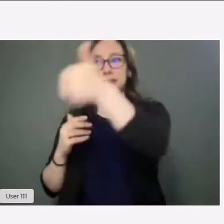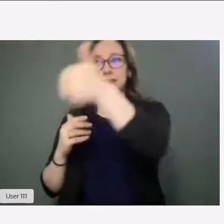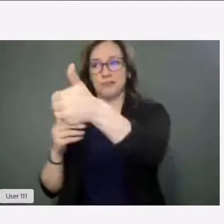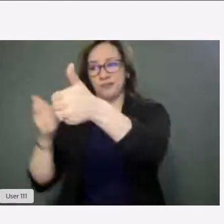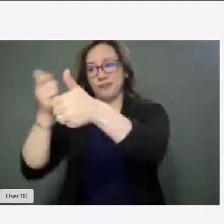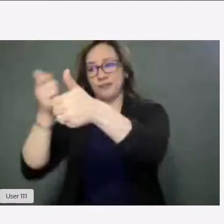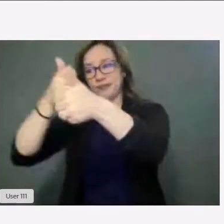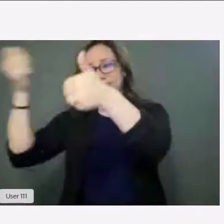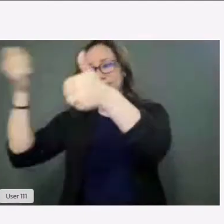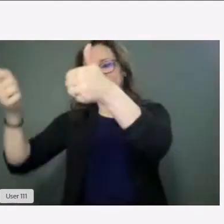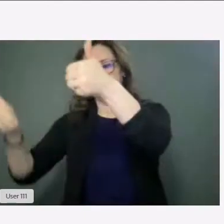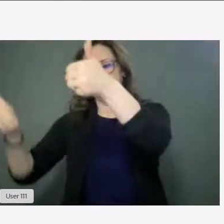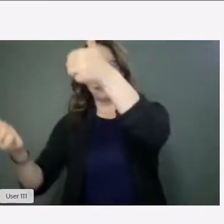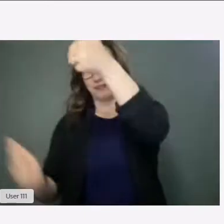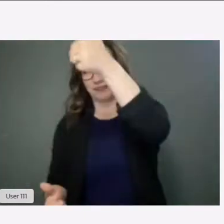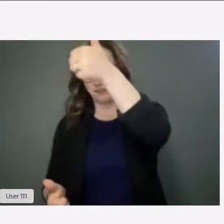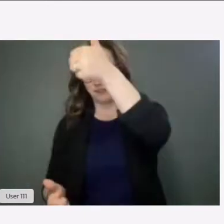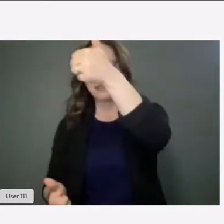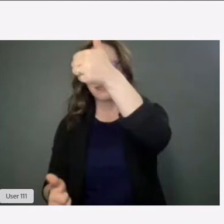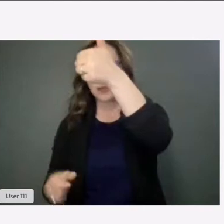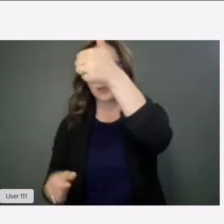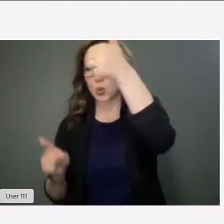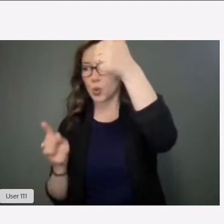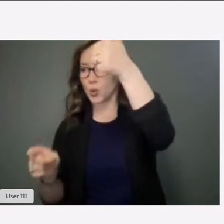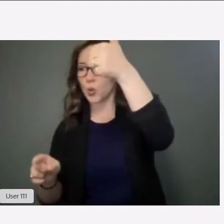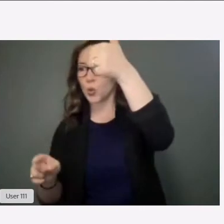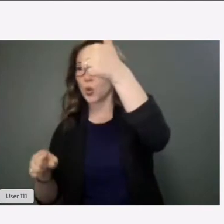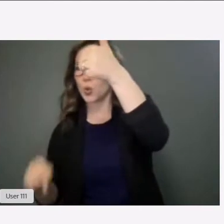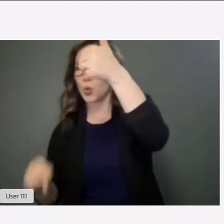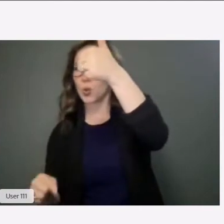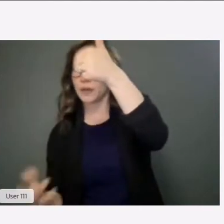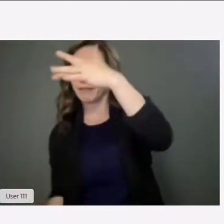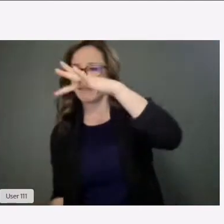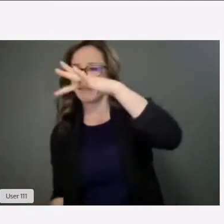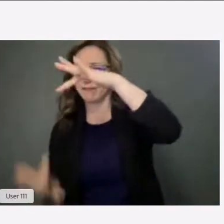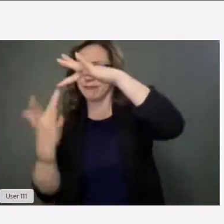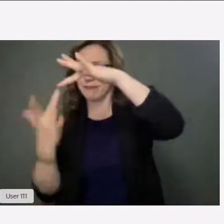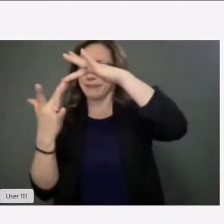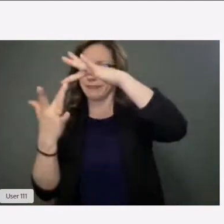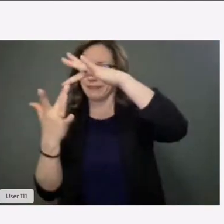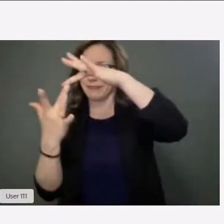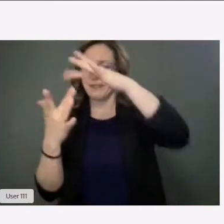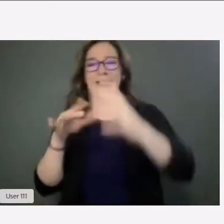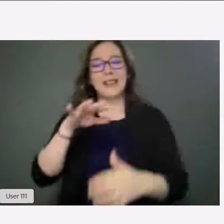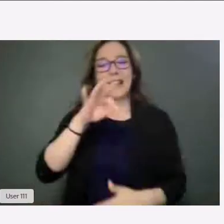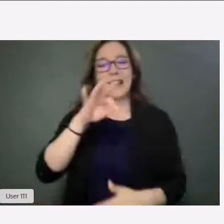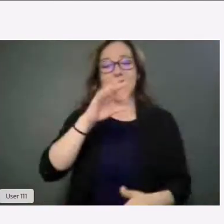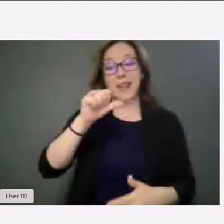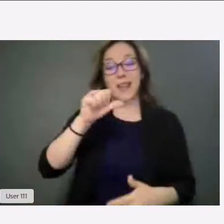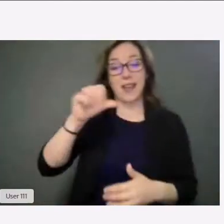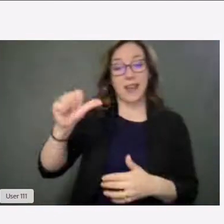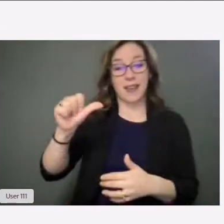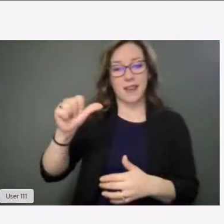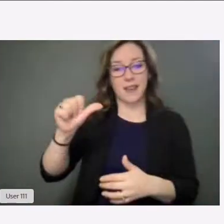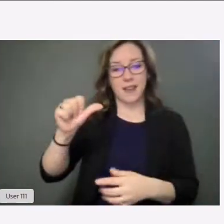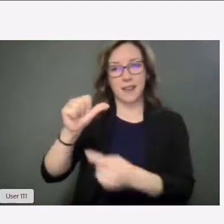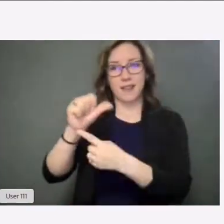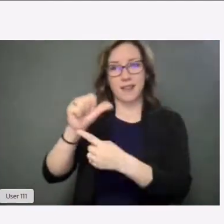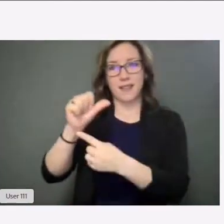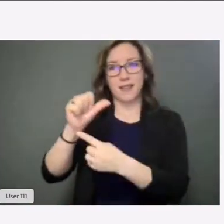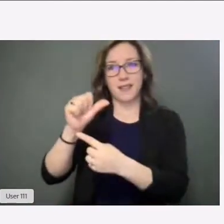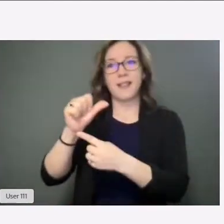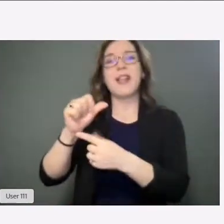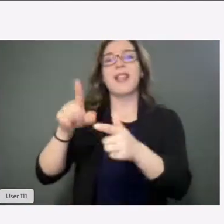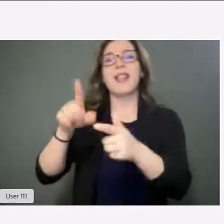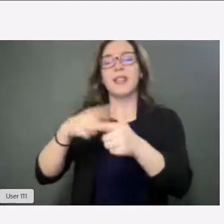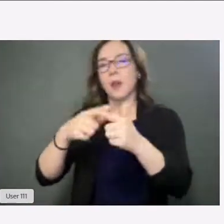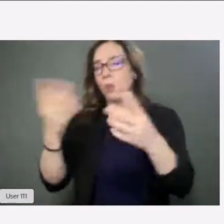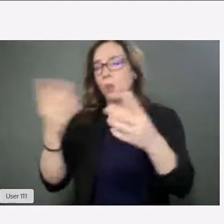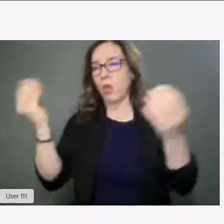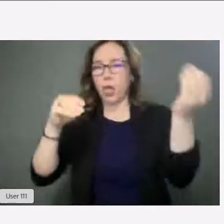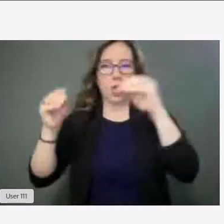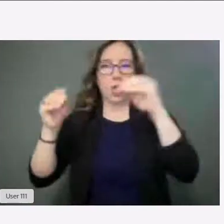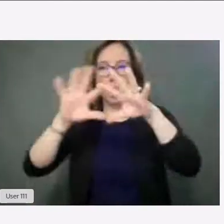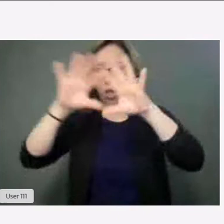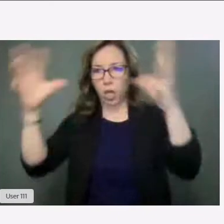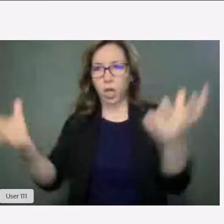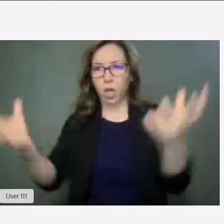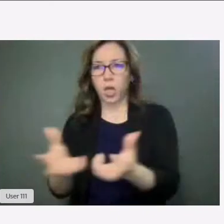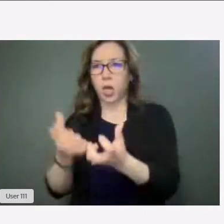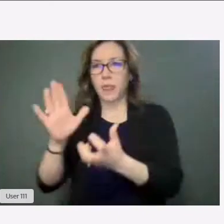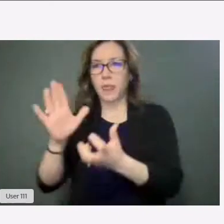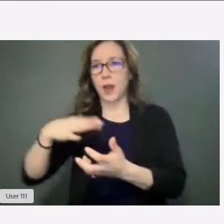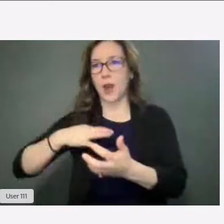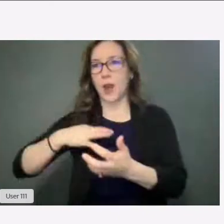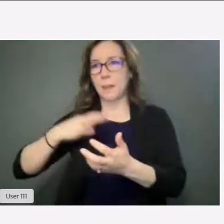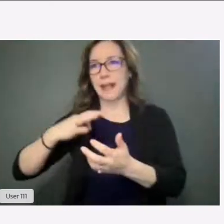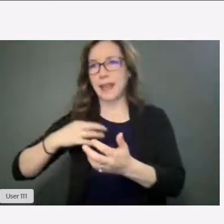project requests and sub-applications would have to be submitted to the FAA, and the FAA would package all that up in their application to